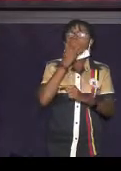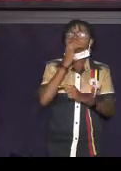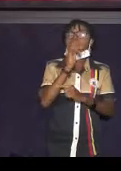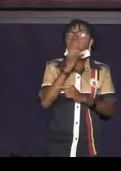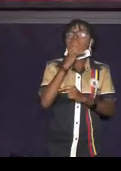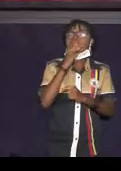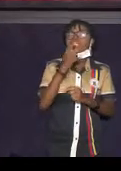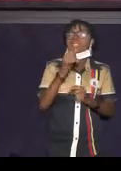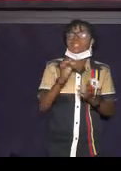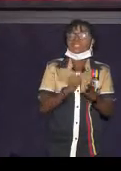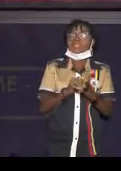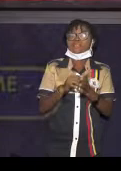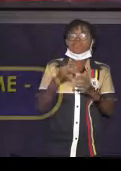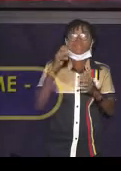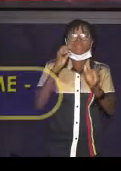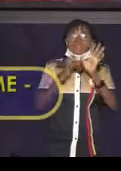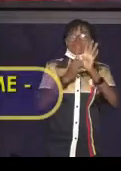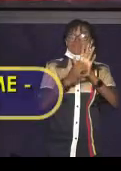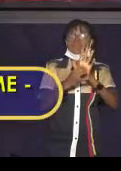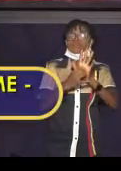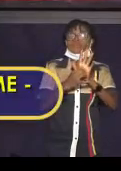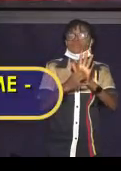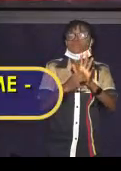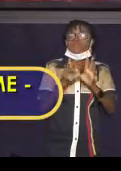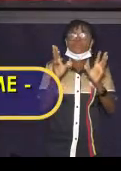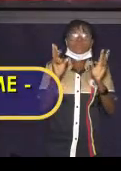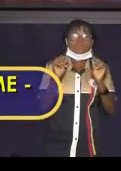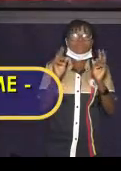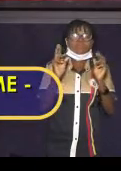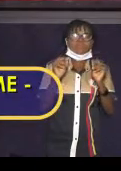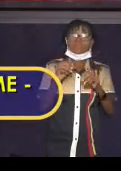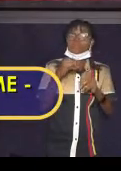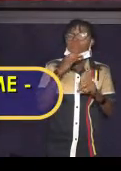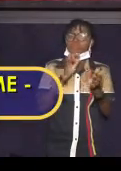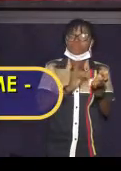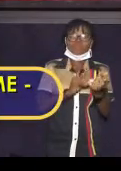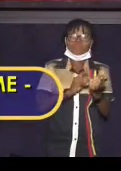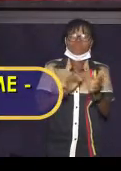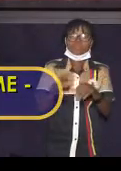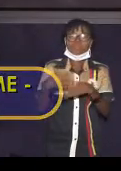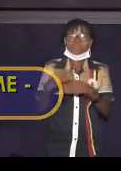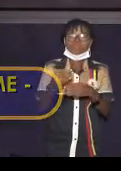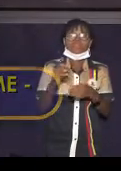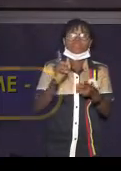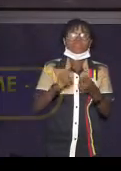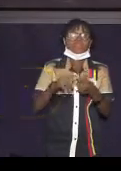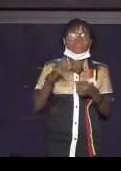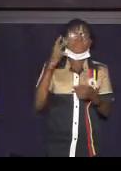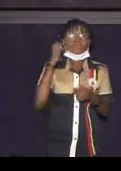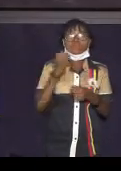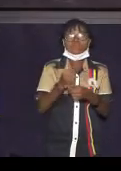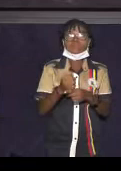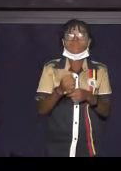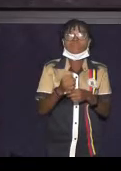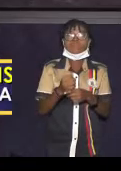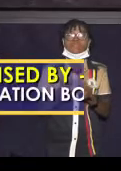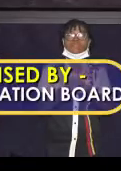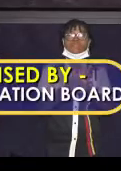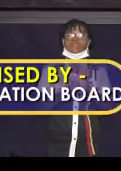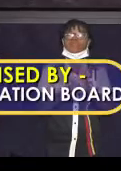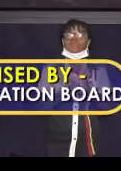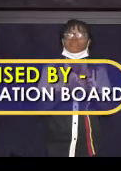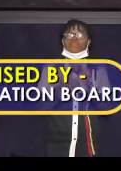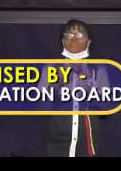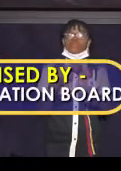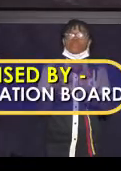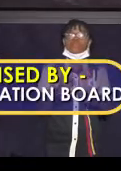Like this just example, no doctor's prescription, so he's taking the drug. That's drug abuse. Examples